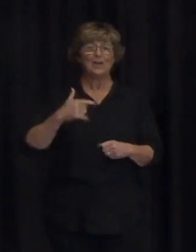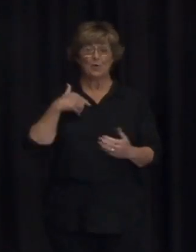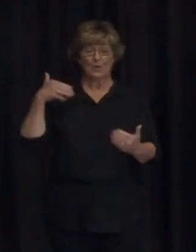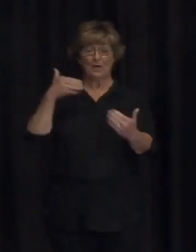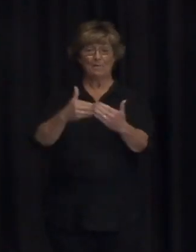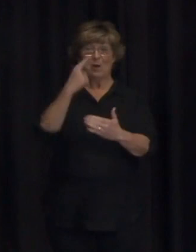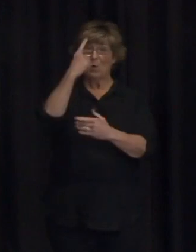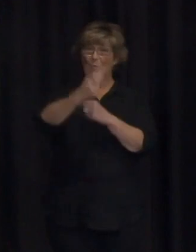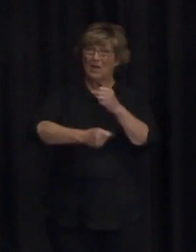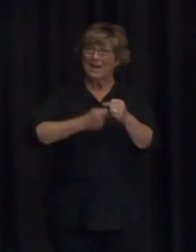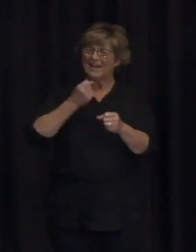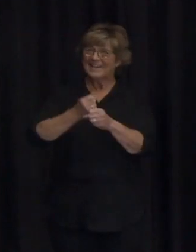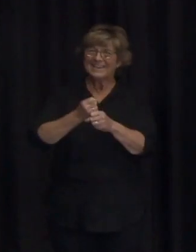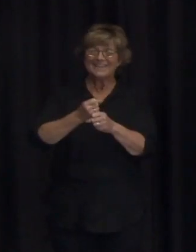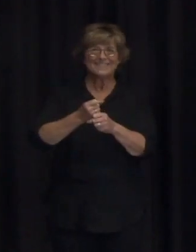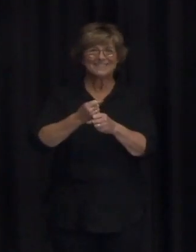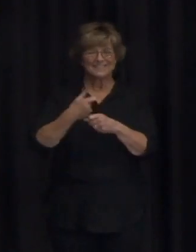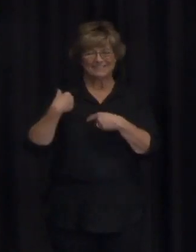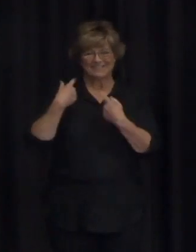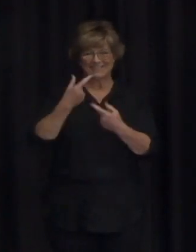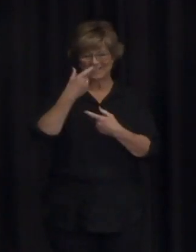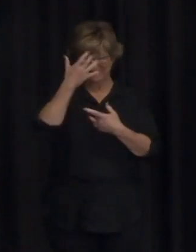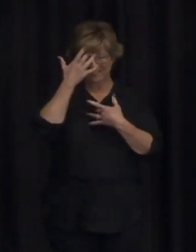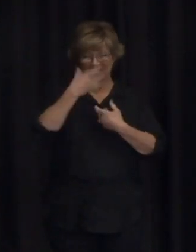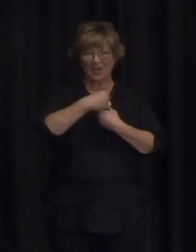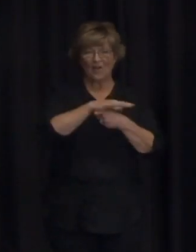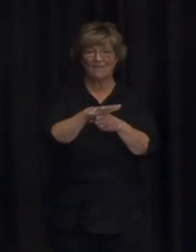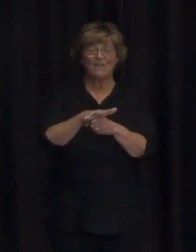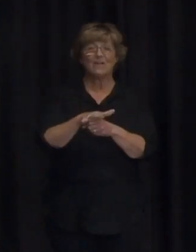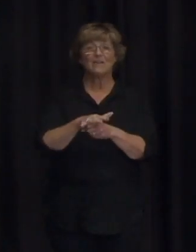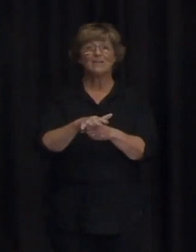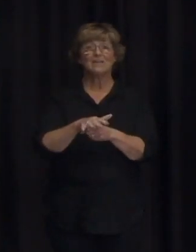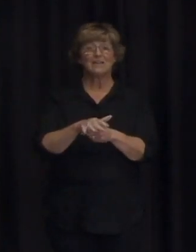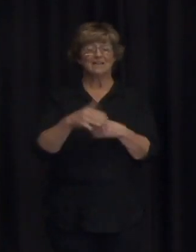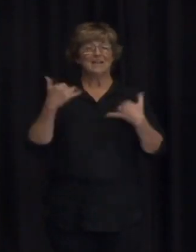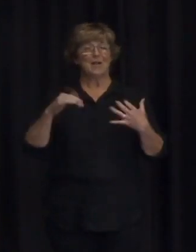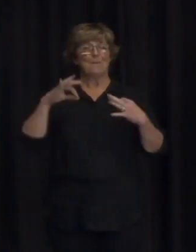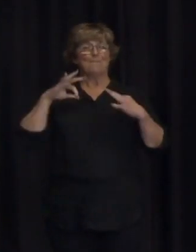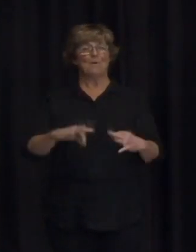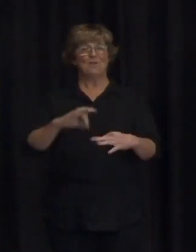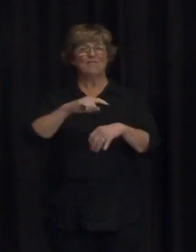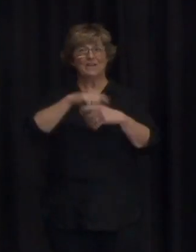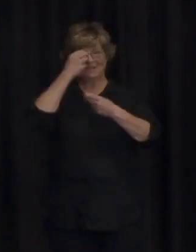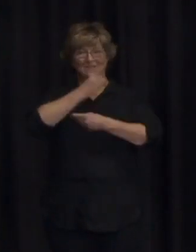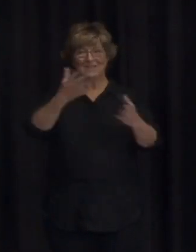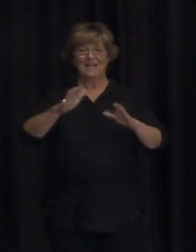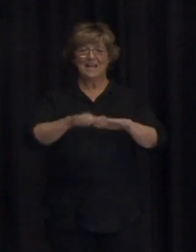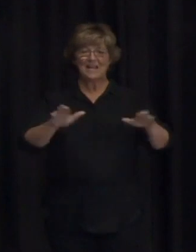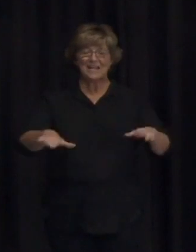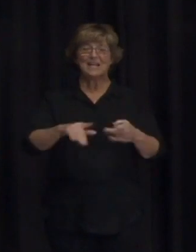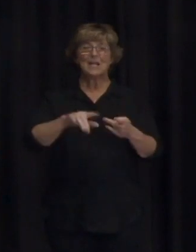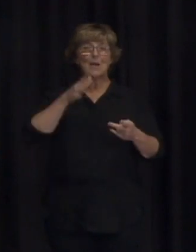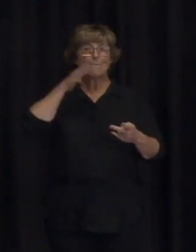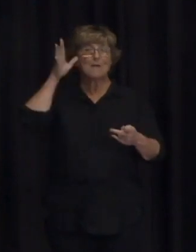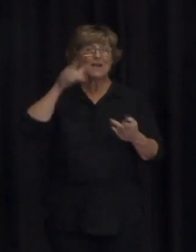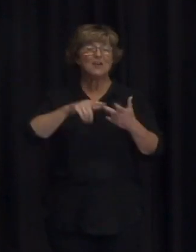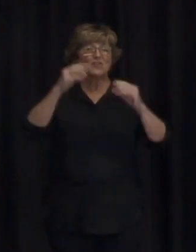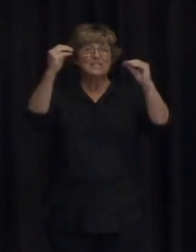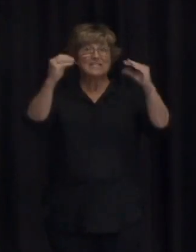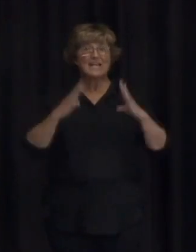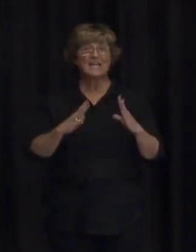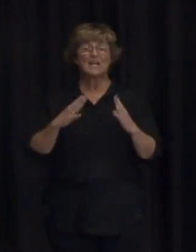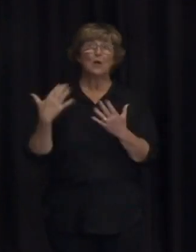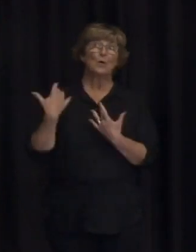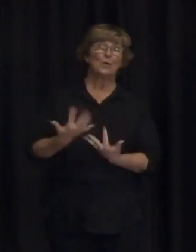one-year mark of the start of the lockdown, today's news could not come at a better time. Kids, parents, teachers have